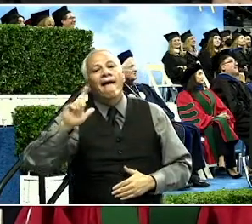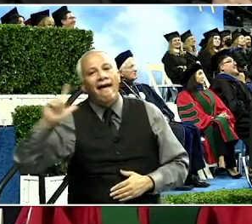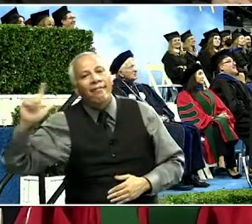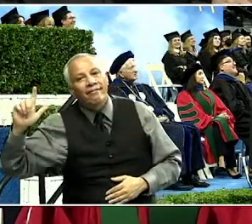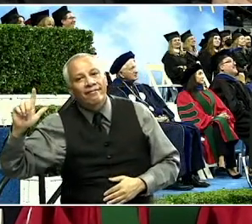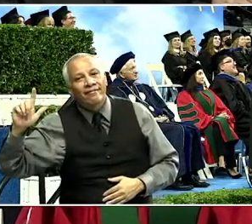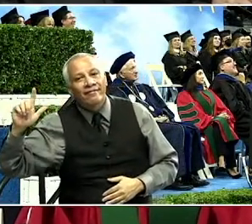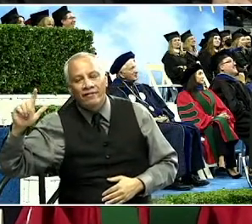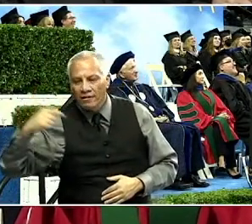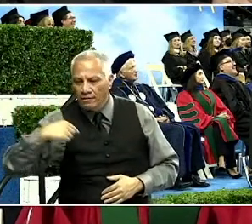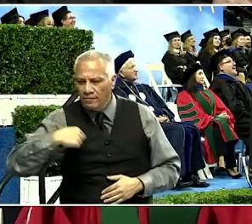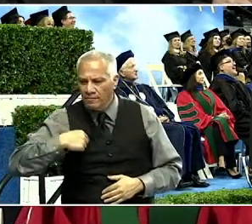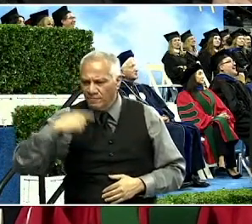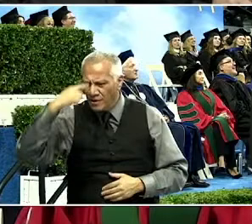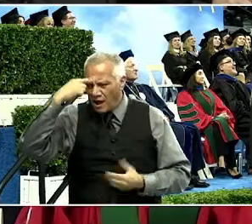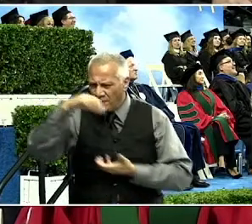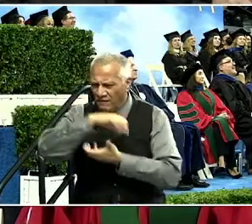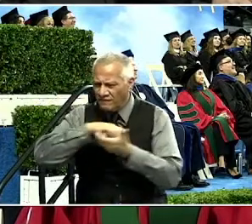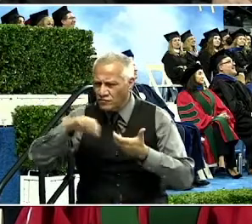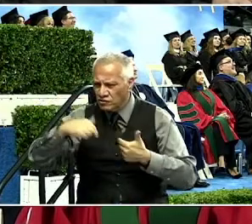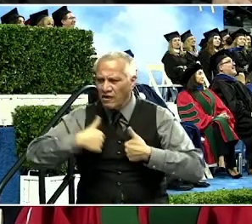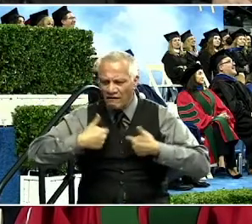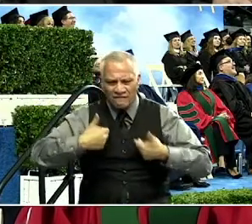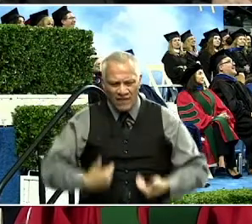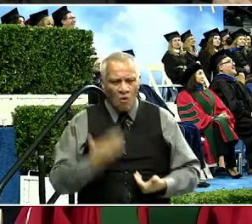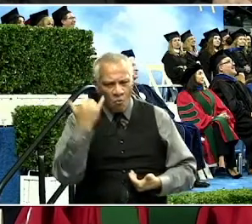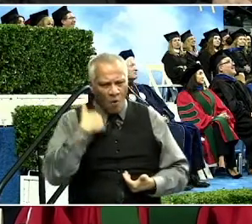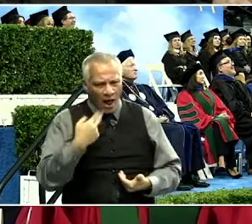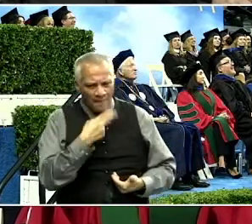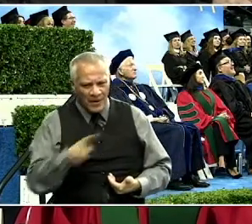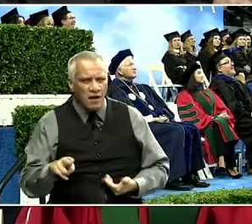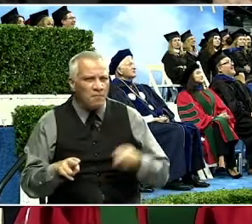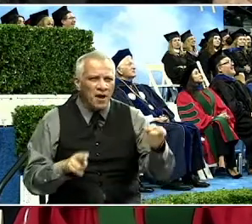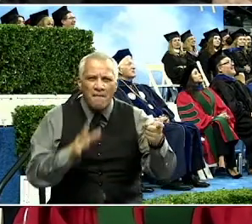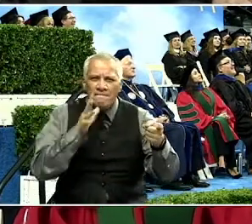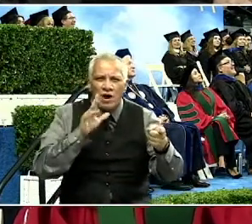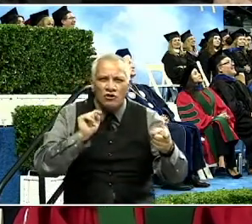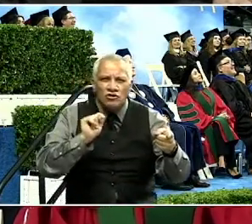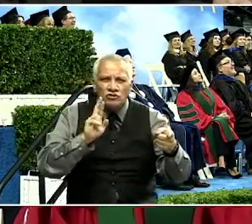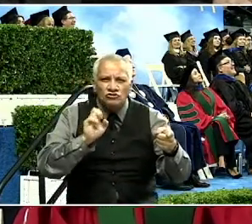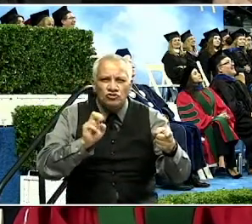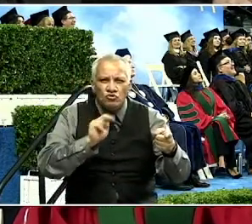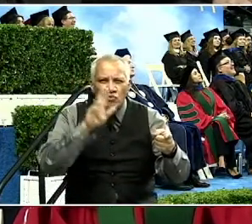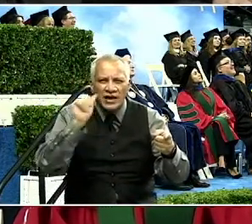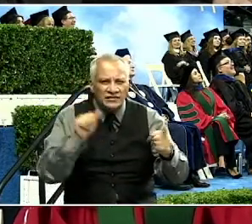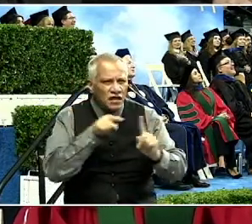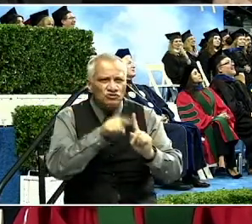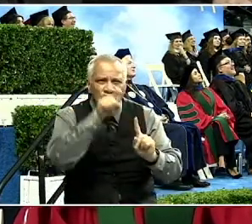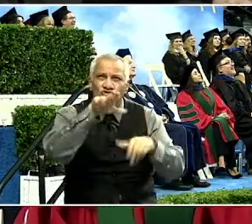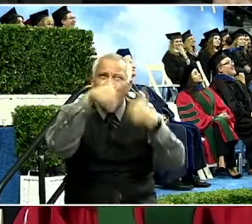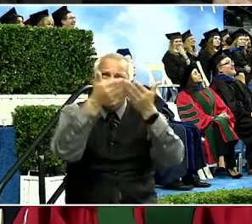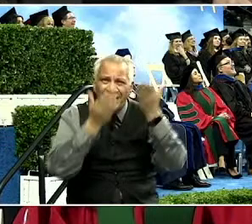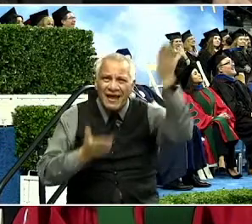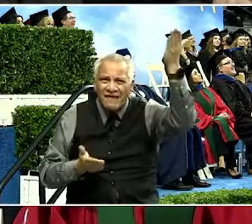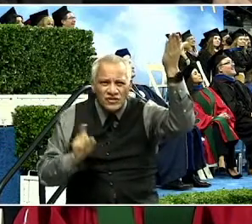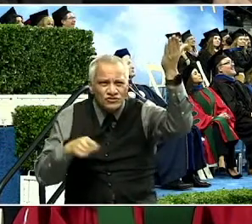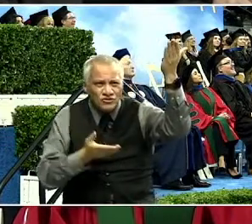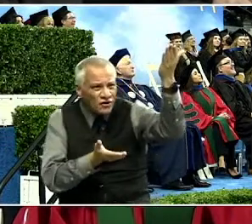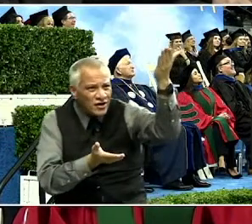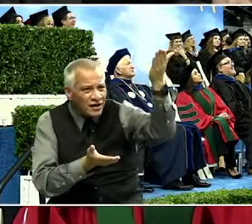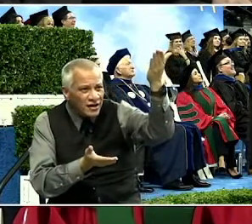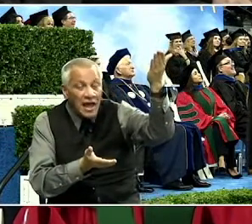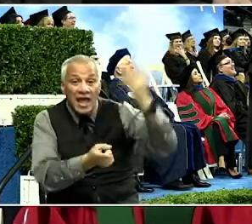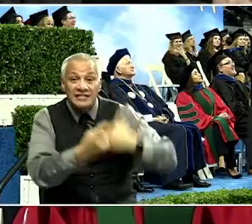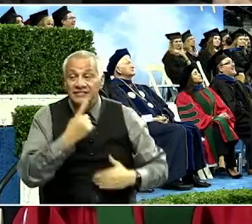But I'm confused. I mean, I know I'm garbage, but Mother Teresa, shouldn't you be in heaven?